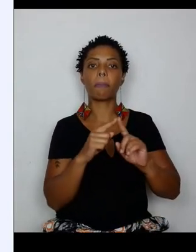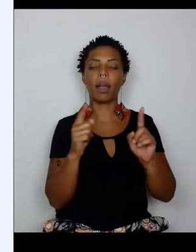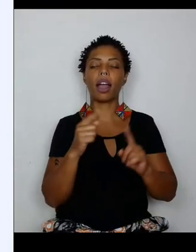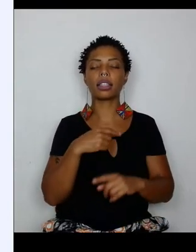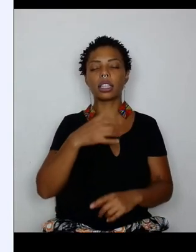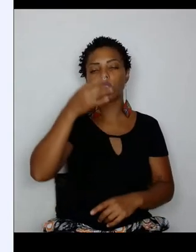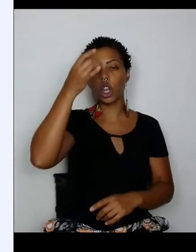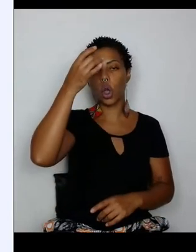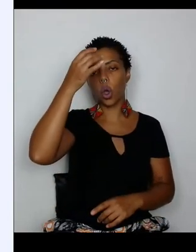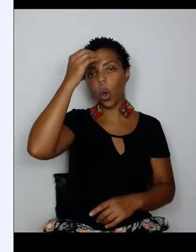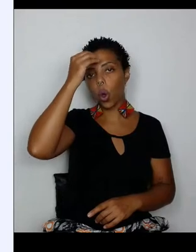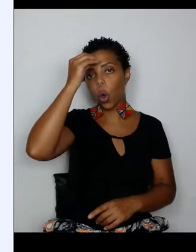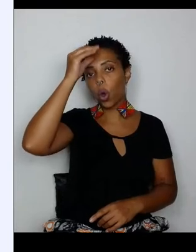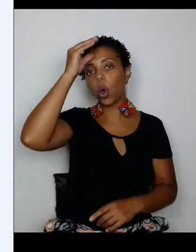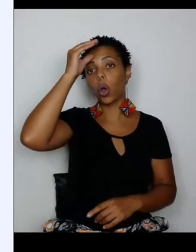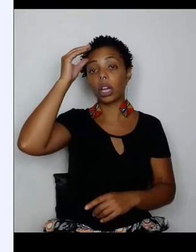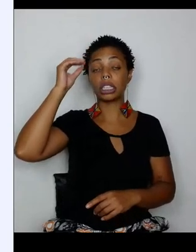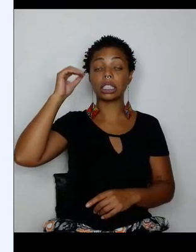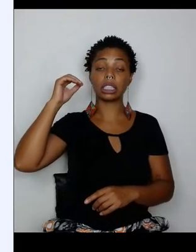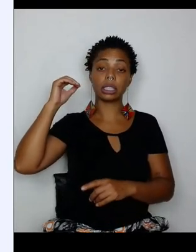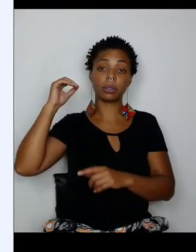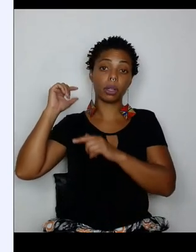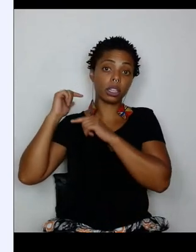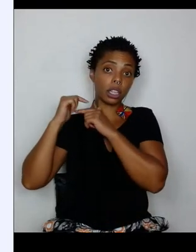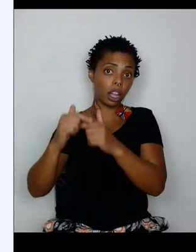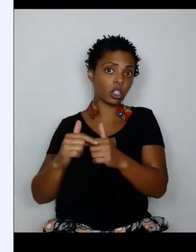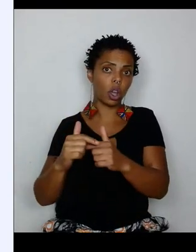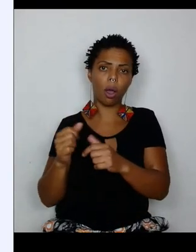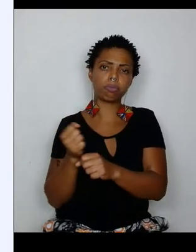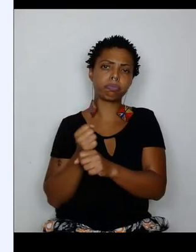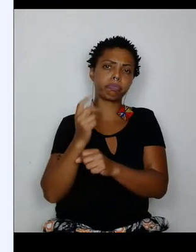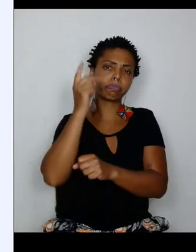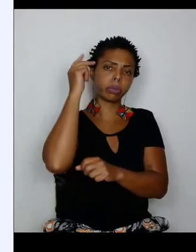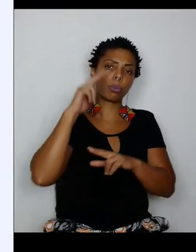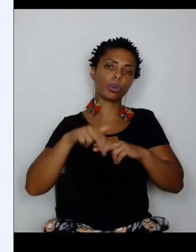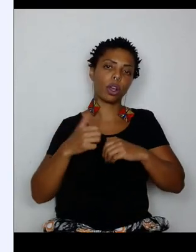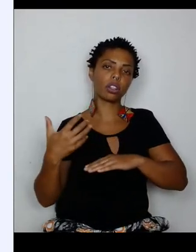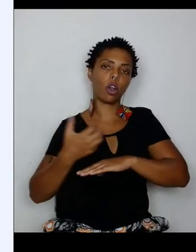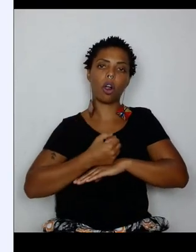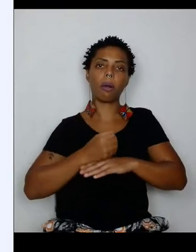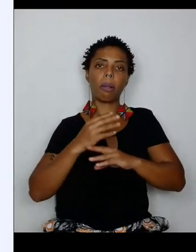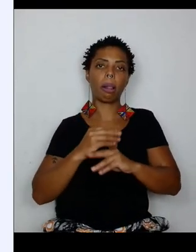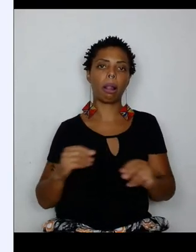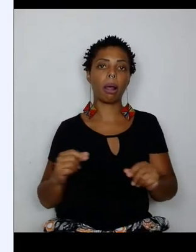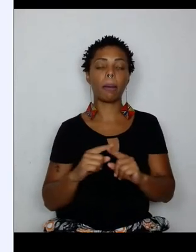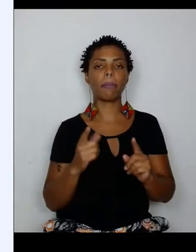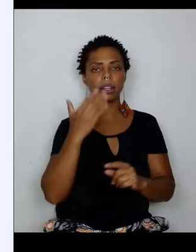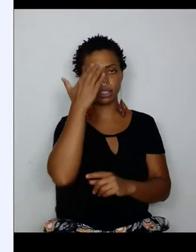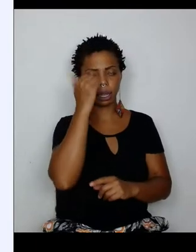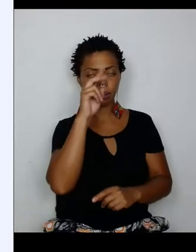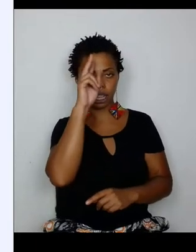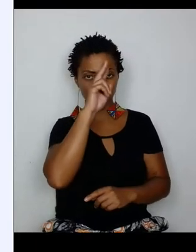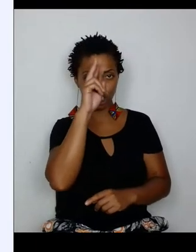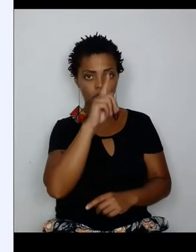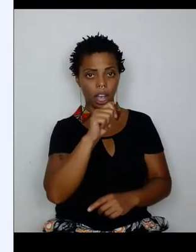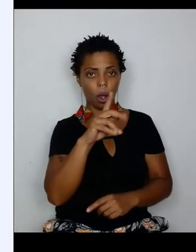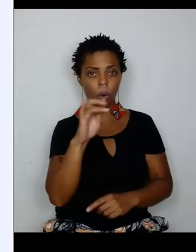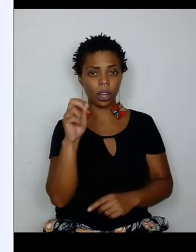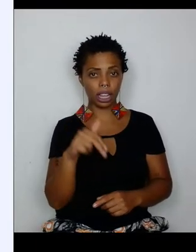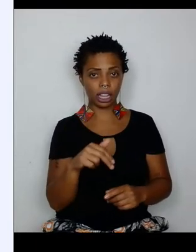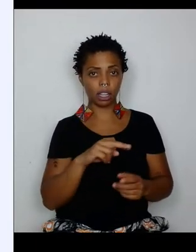by colonial rule we know in fact that the stories gauguin transcribed into his manuscript came from a totally different